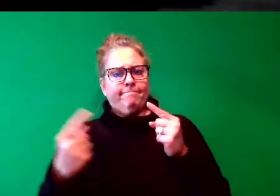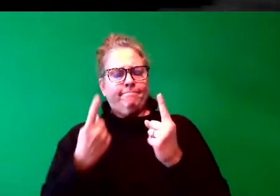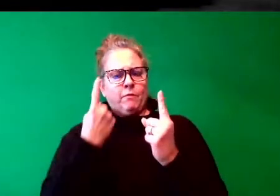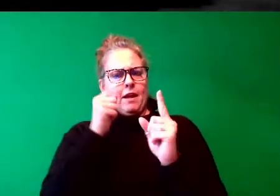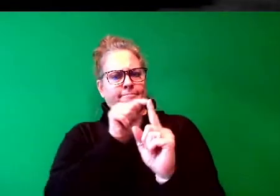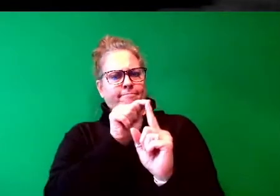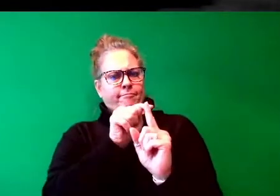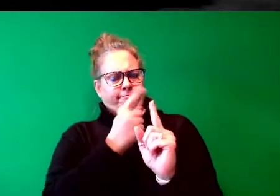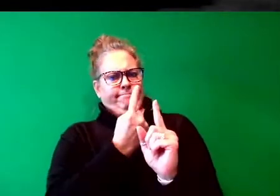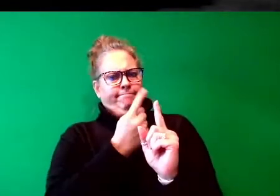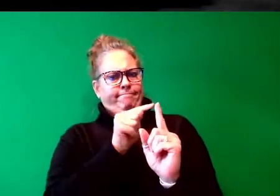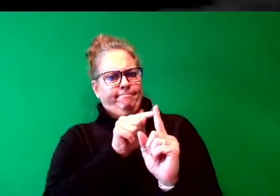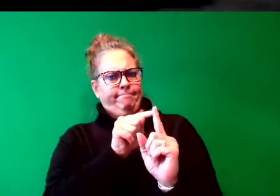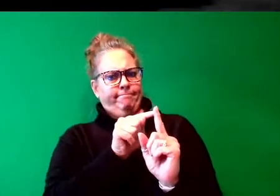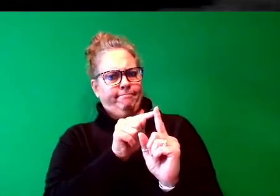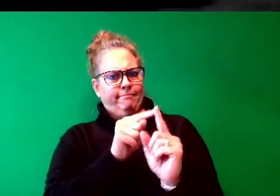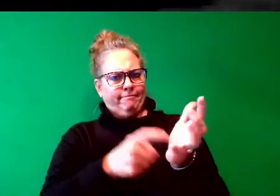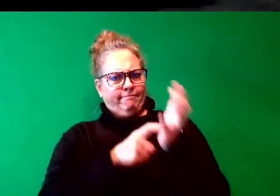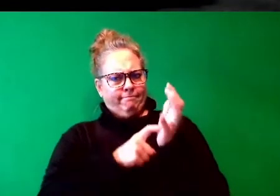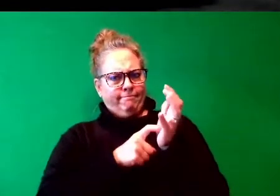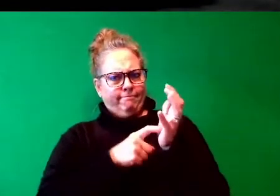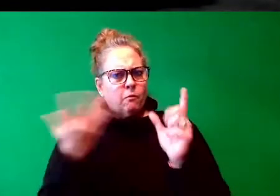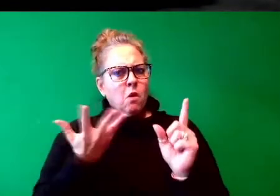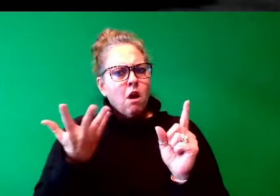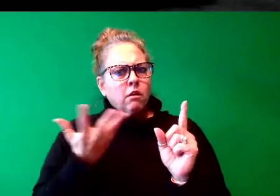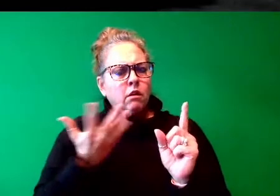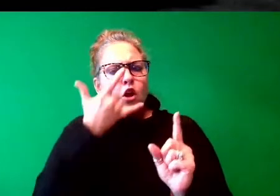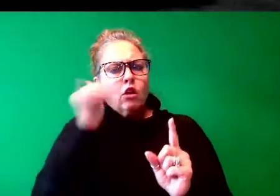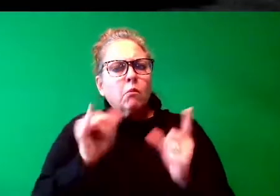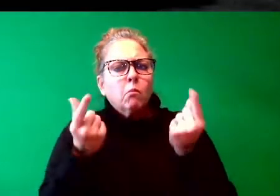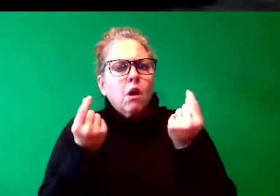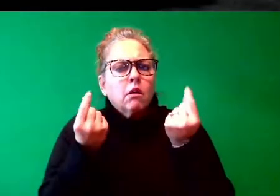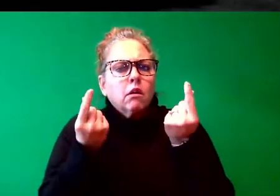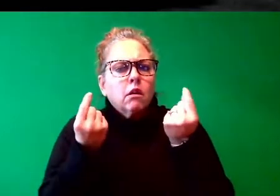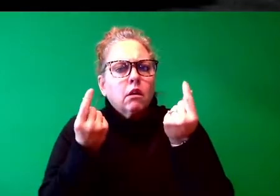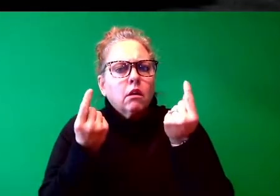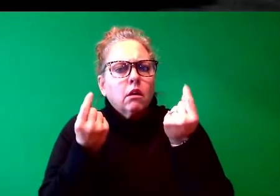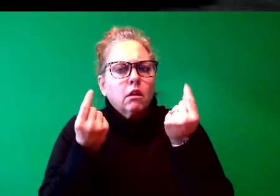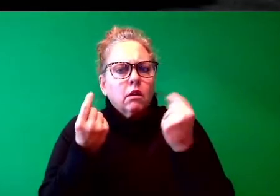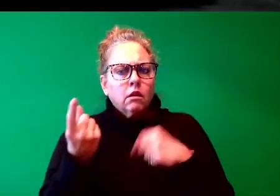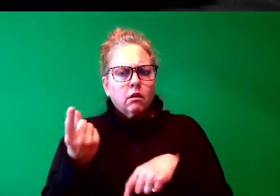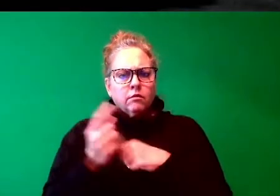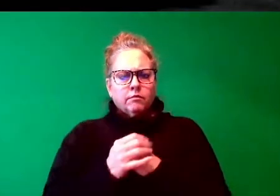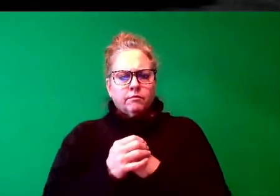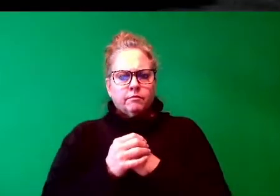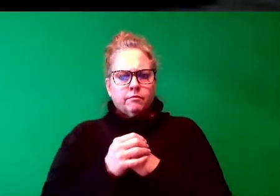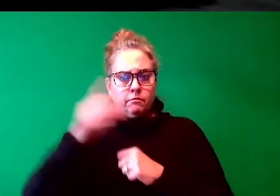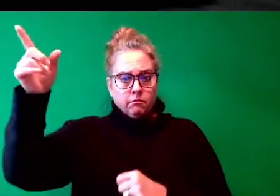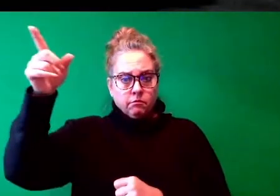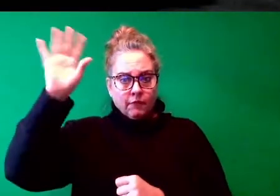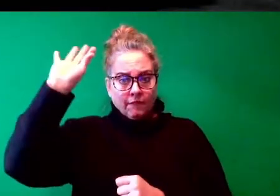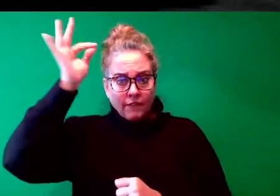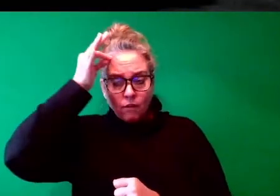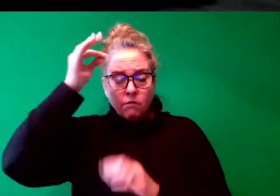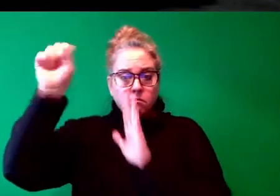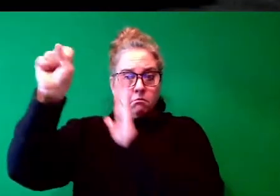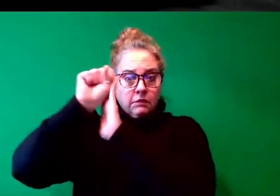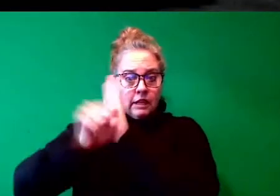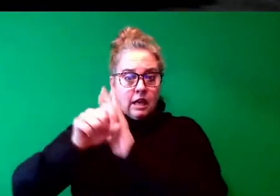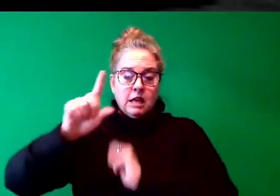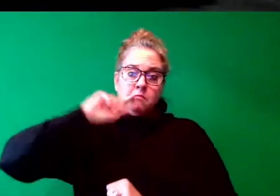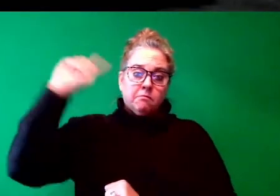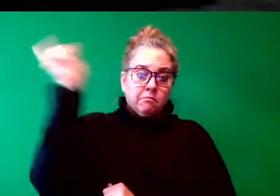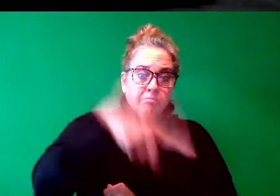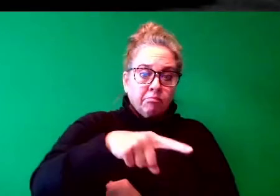the mandate be? Should the mandate be at the federal level, the state level, at the county level, or